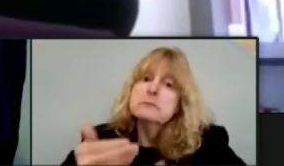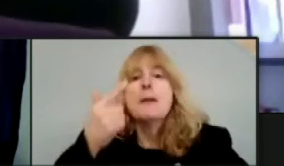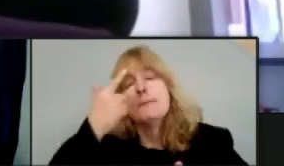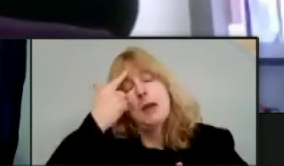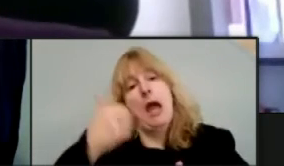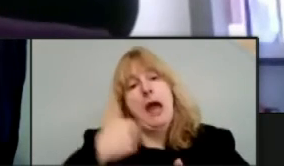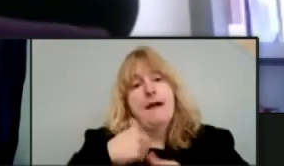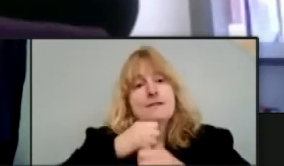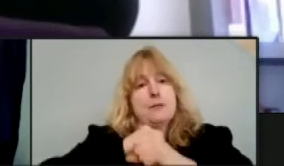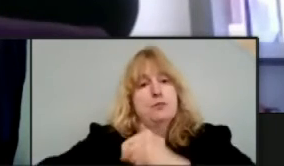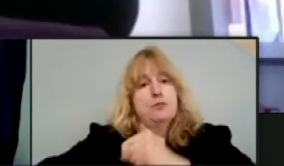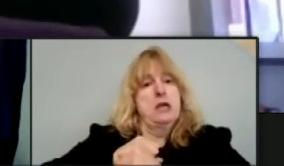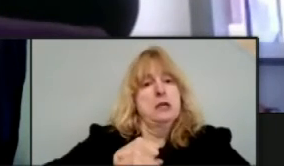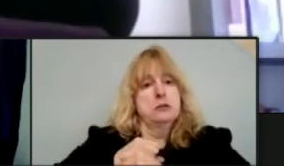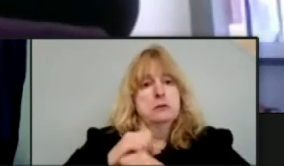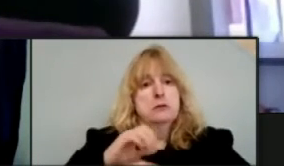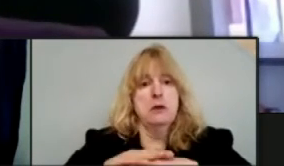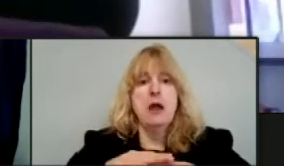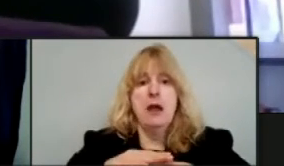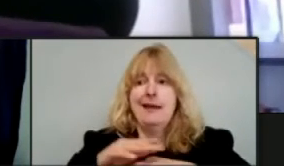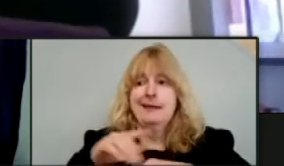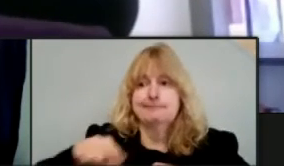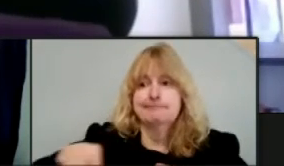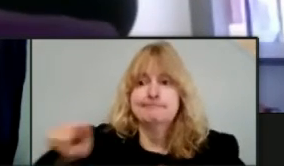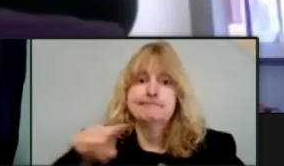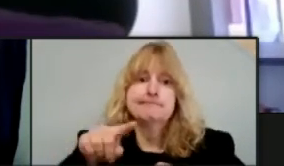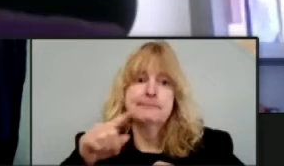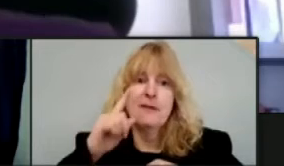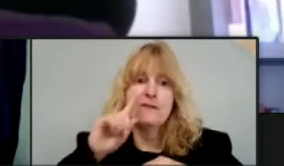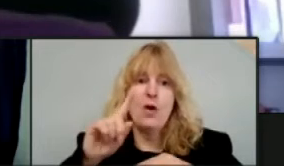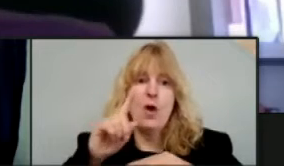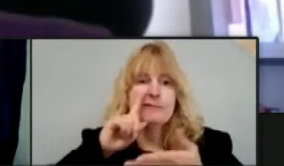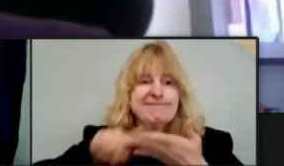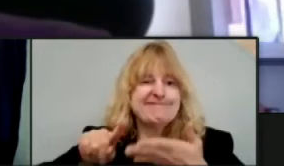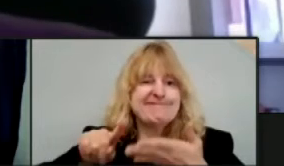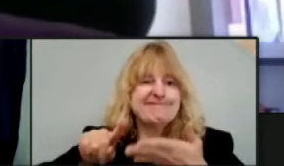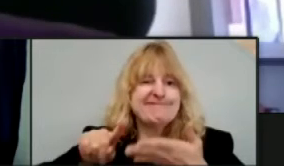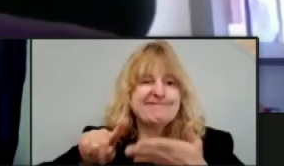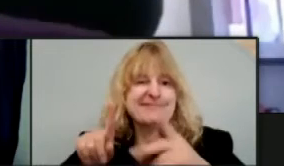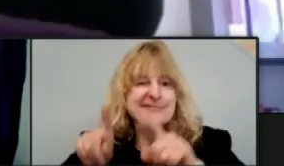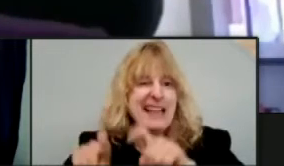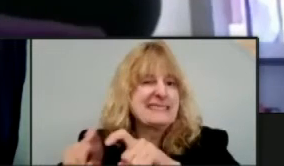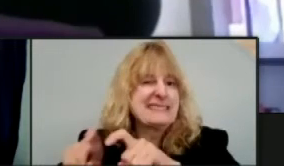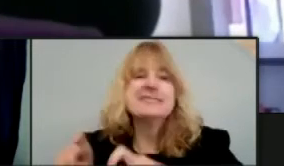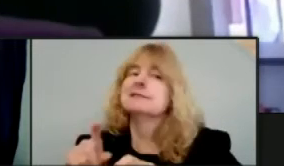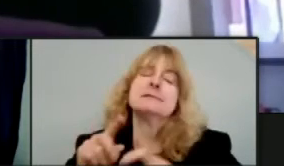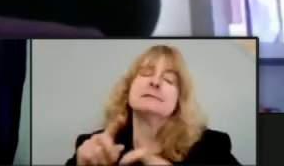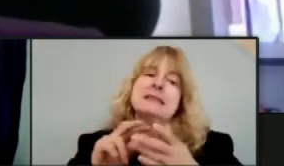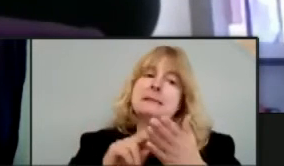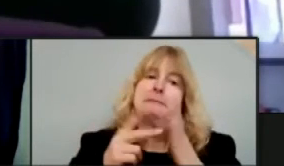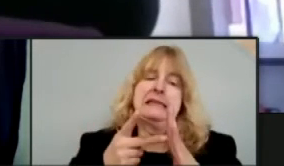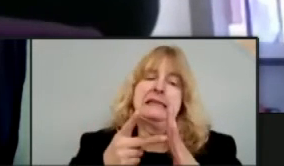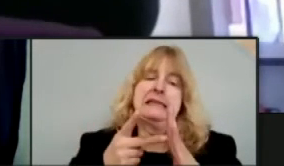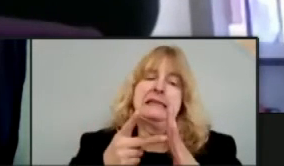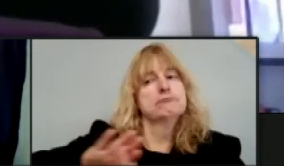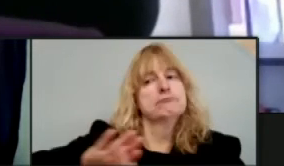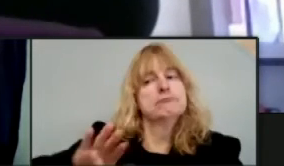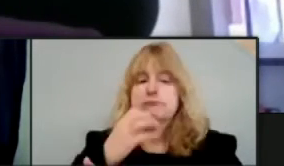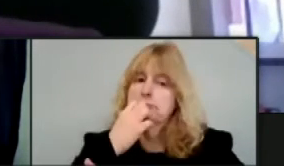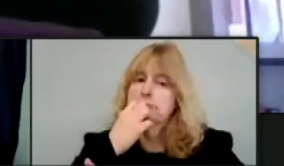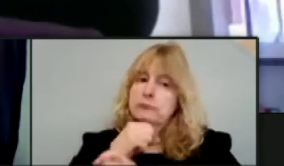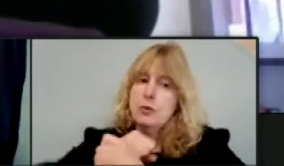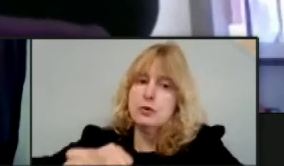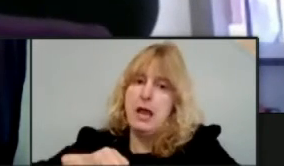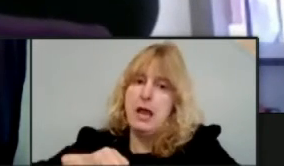certain populations for human research. And so they come later than the initial research that was done with adults 18